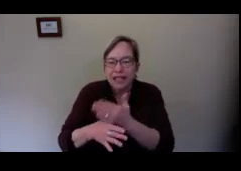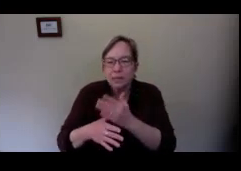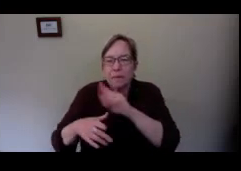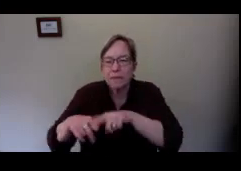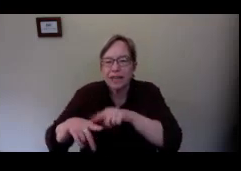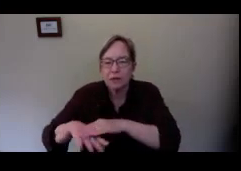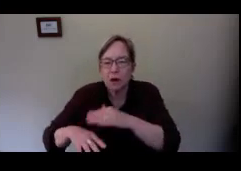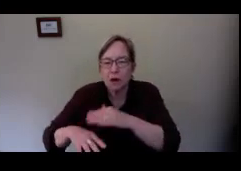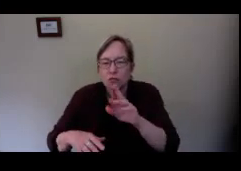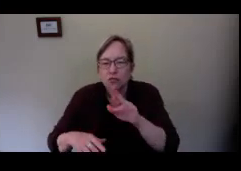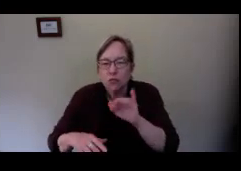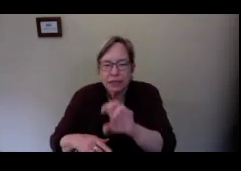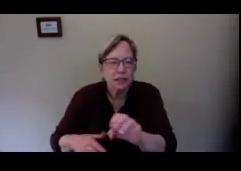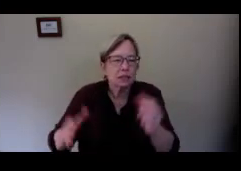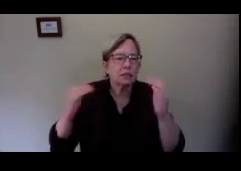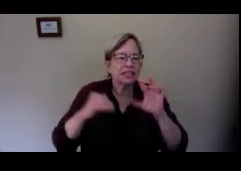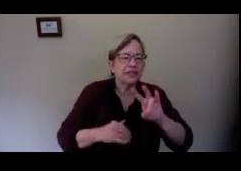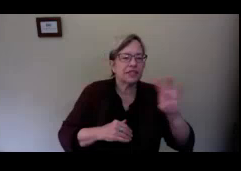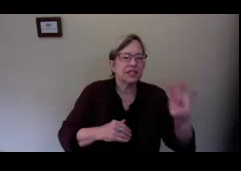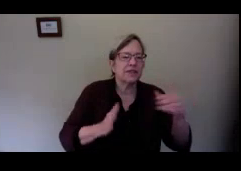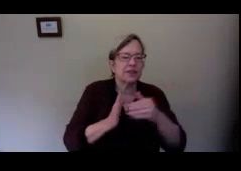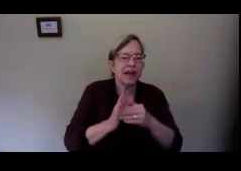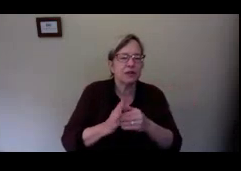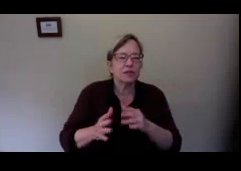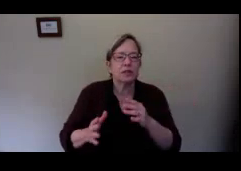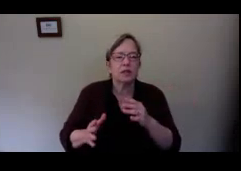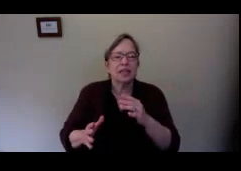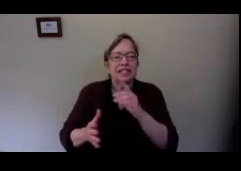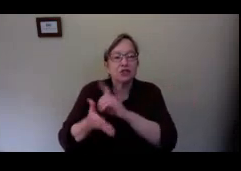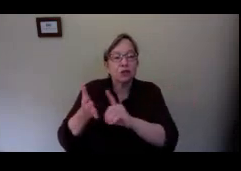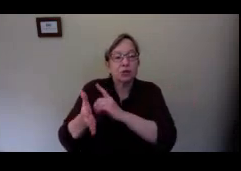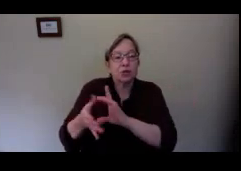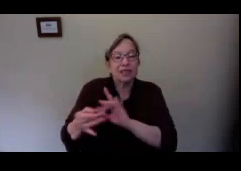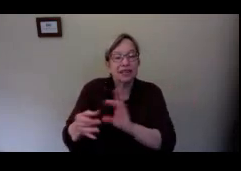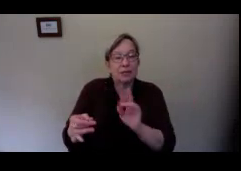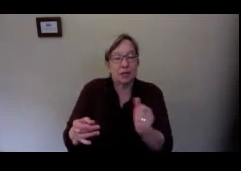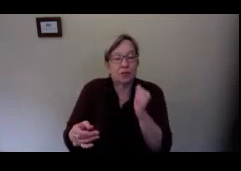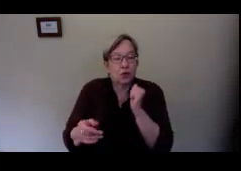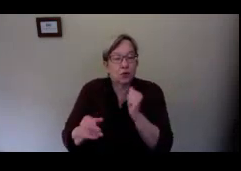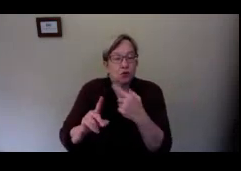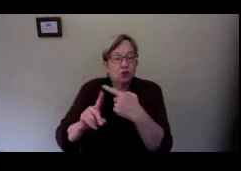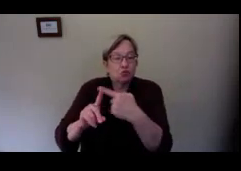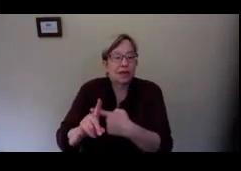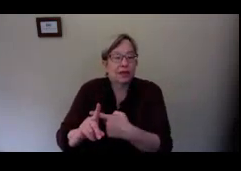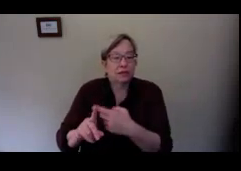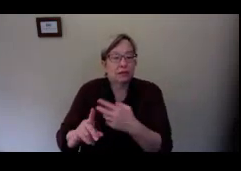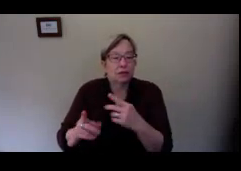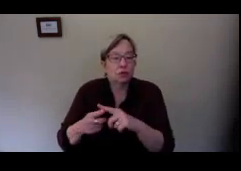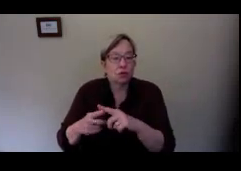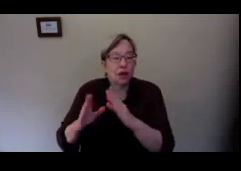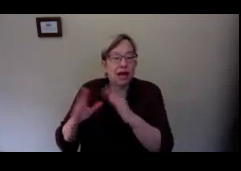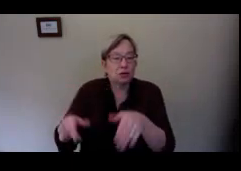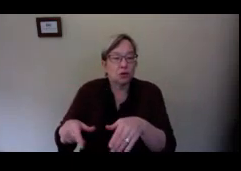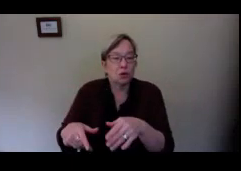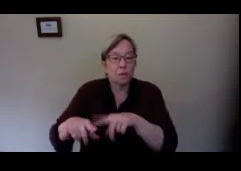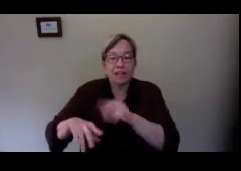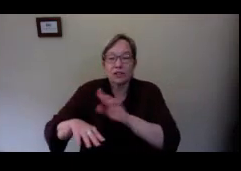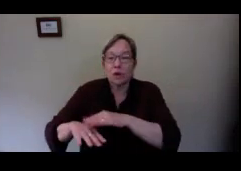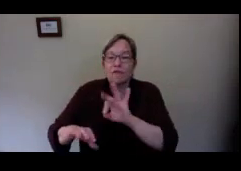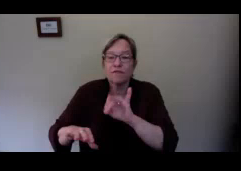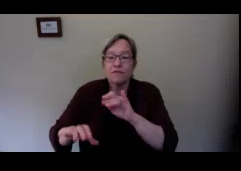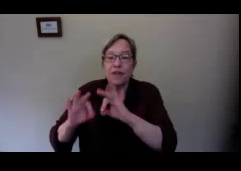$77,000, the housing provider made discriminatory statements and refused to rent to a household based on familial status. Next slide.